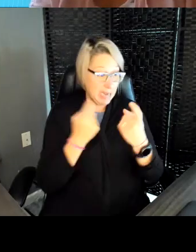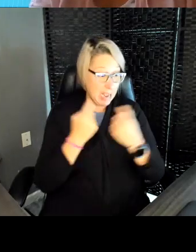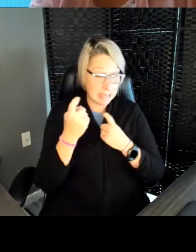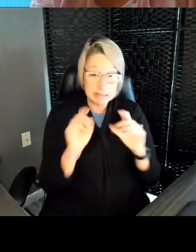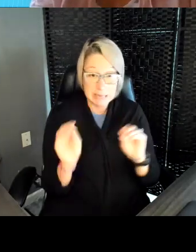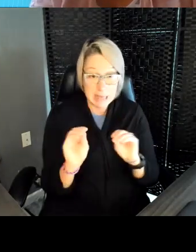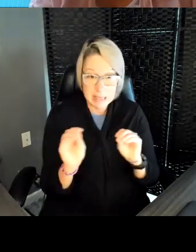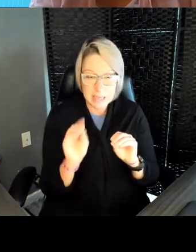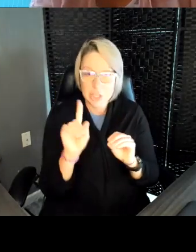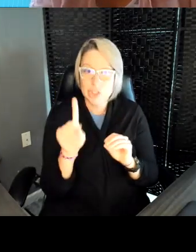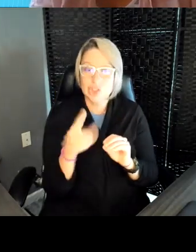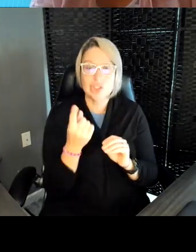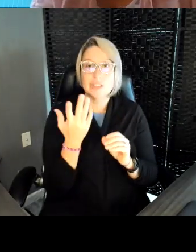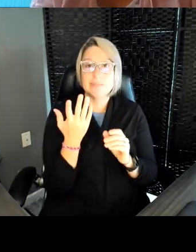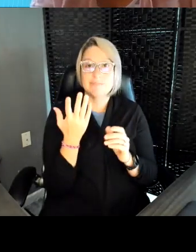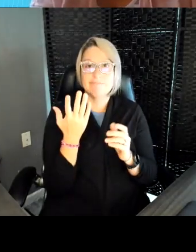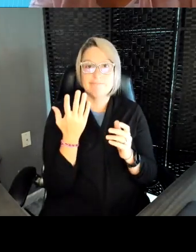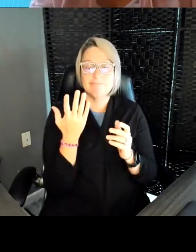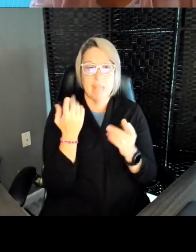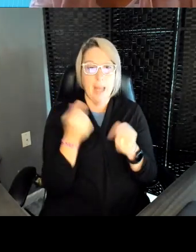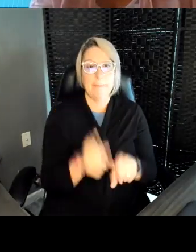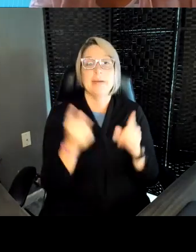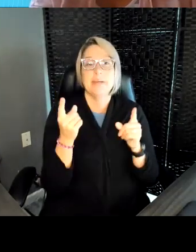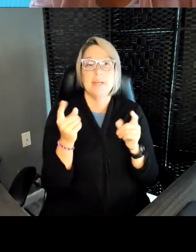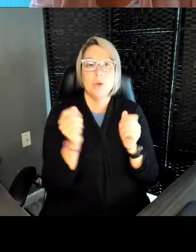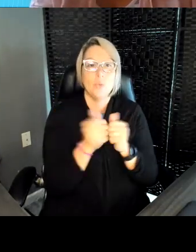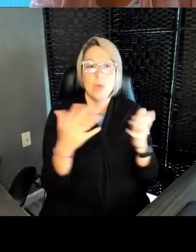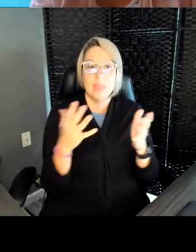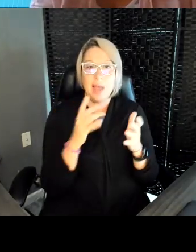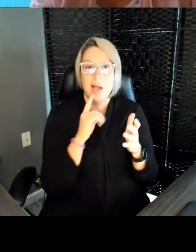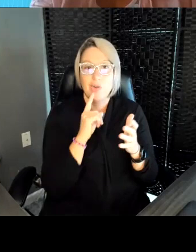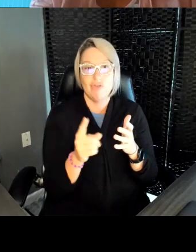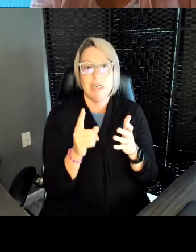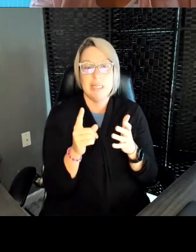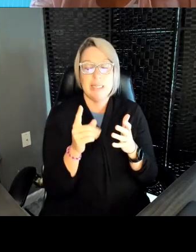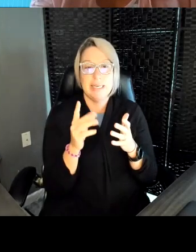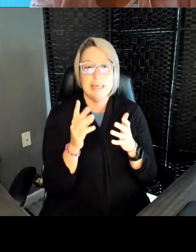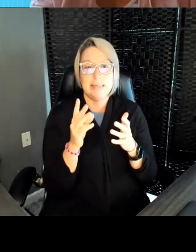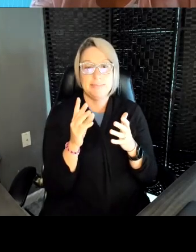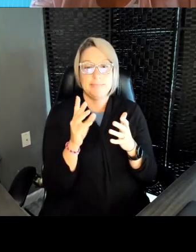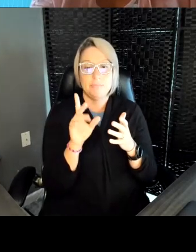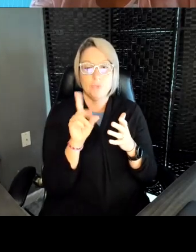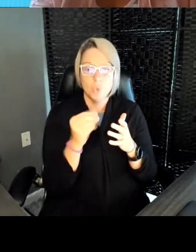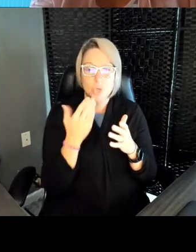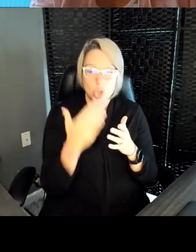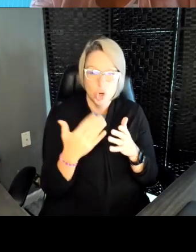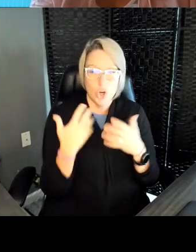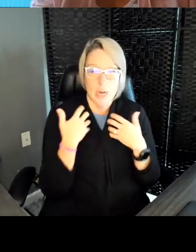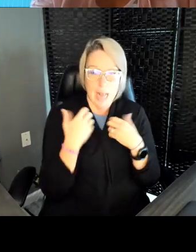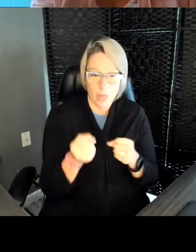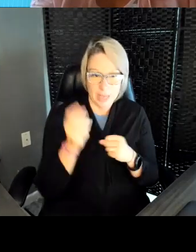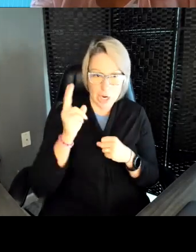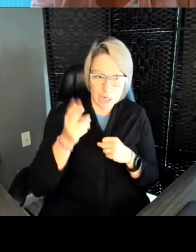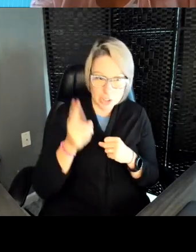just one of those things that sadly happened without really doing good prenatal healthcare history to find out what she was taking